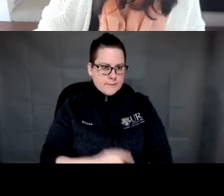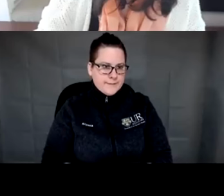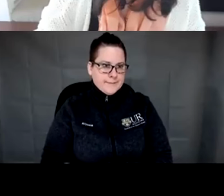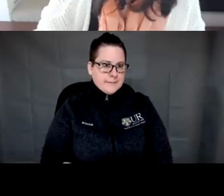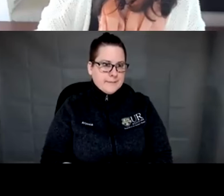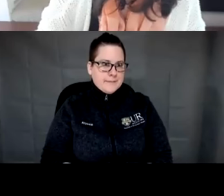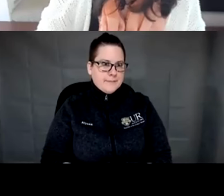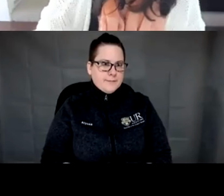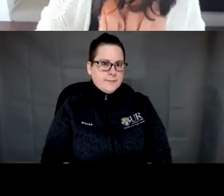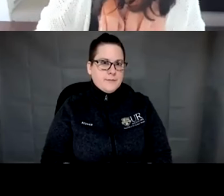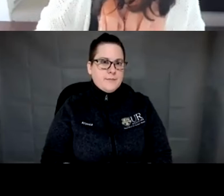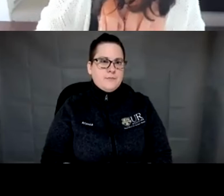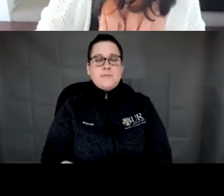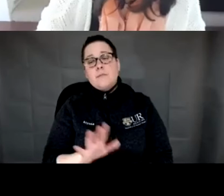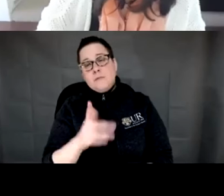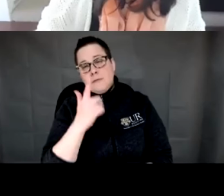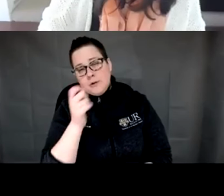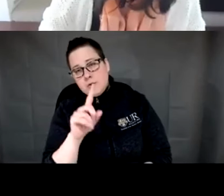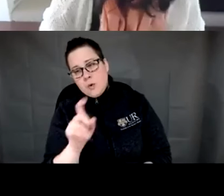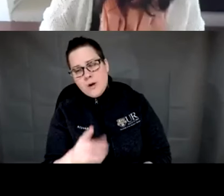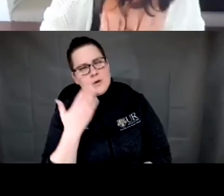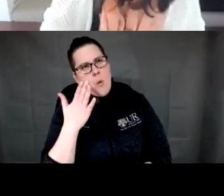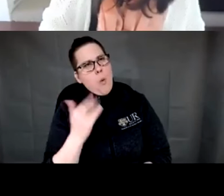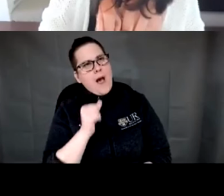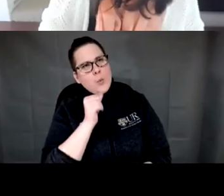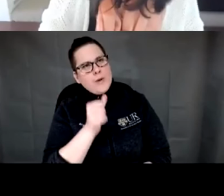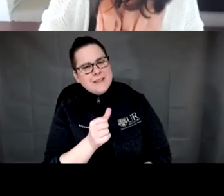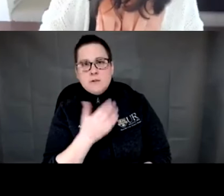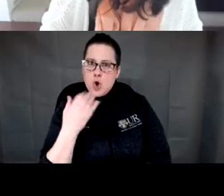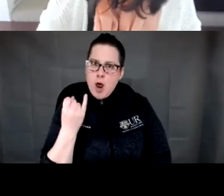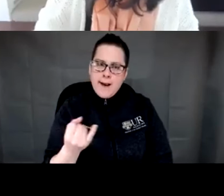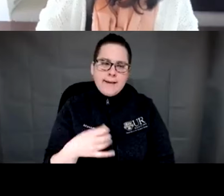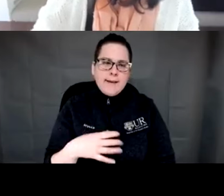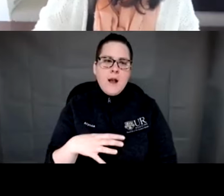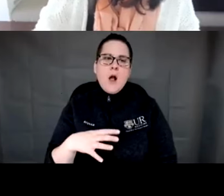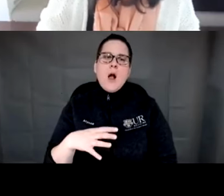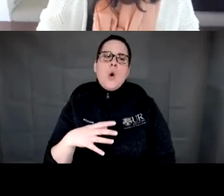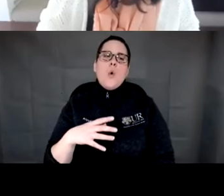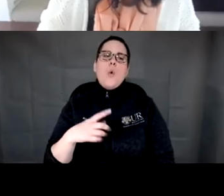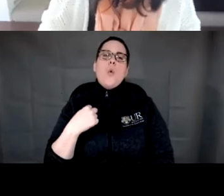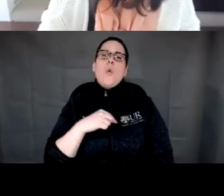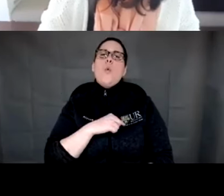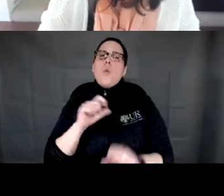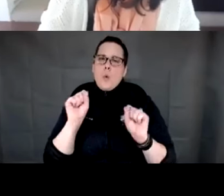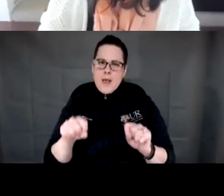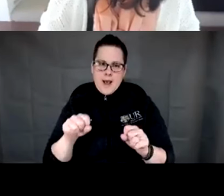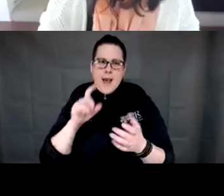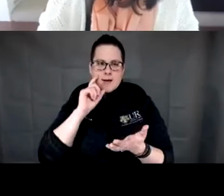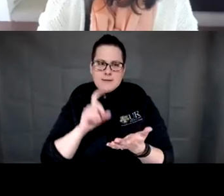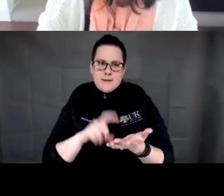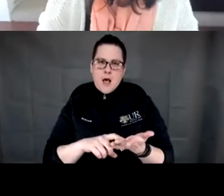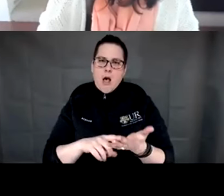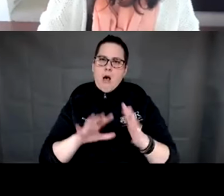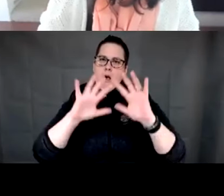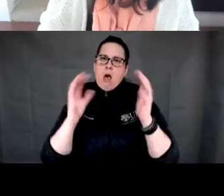We didn't look at, it's an interesting question, actually. I don't know why we didn't do this. It's a good idea. So we can tell the overall amount